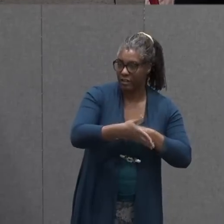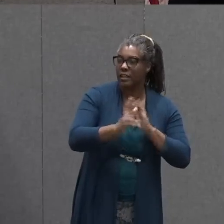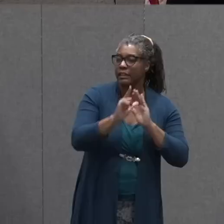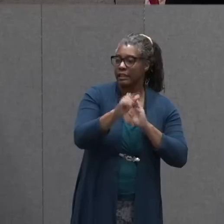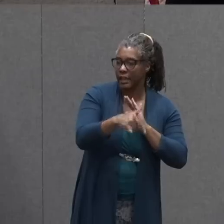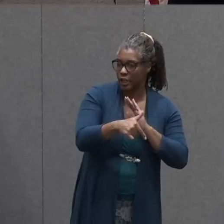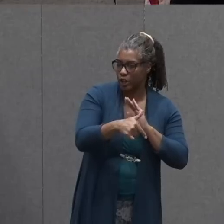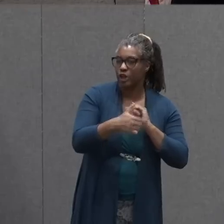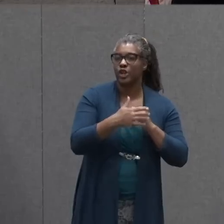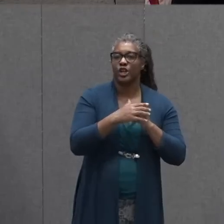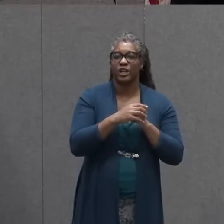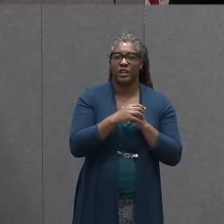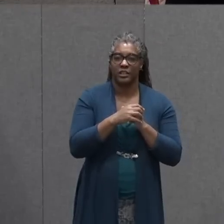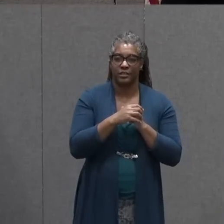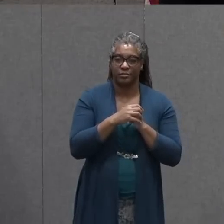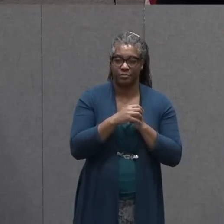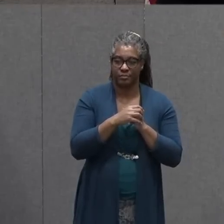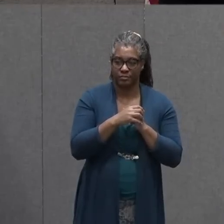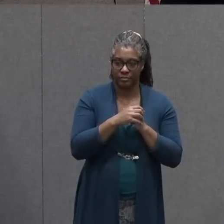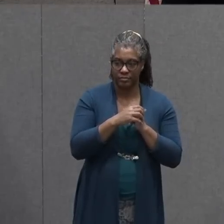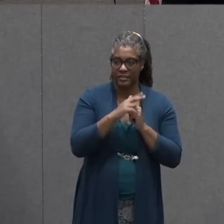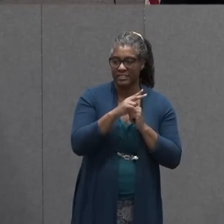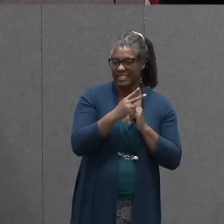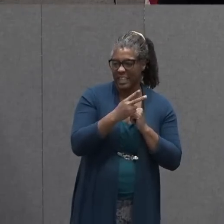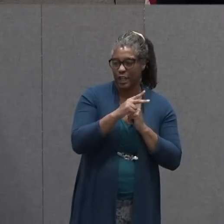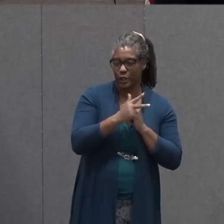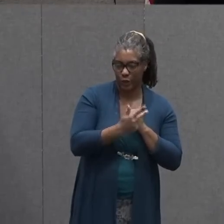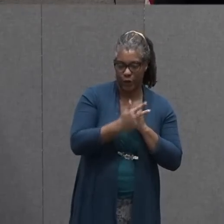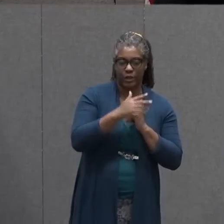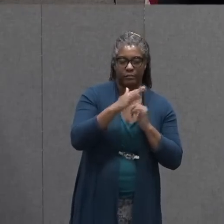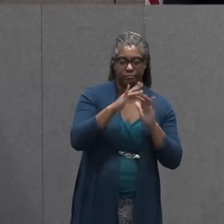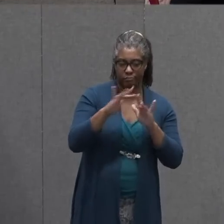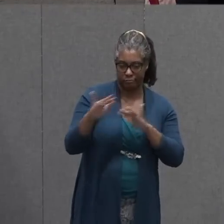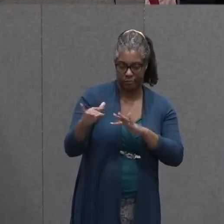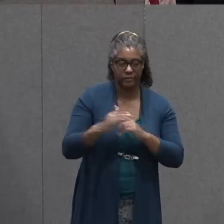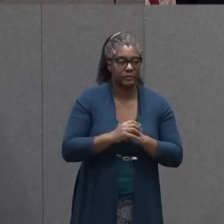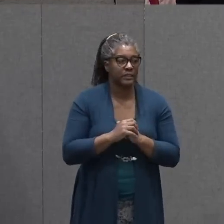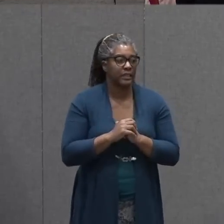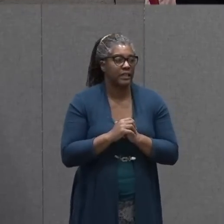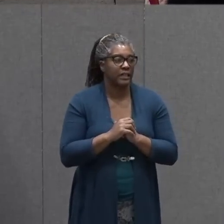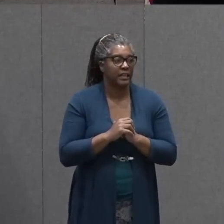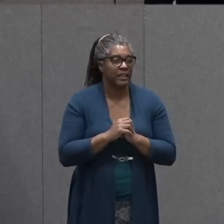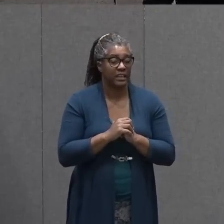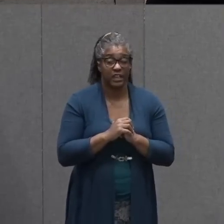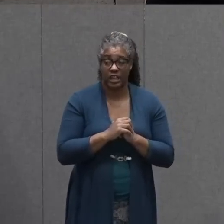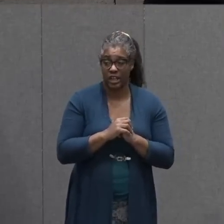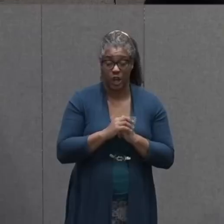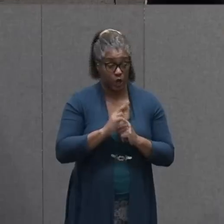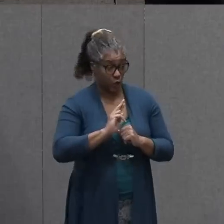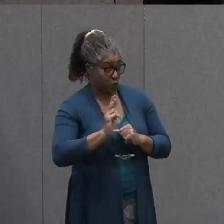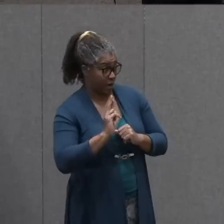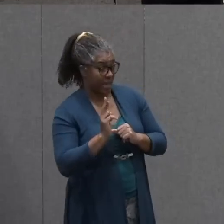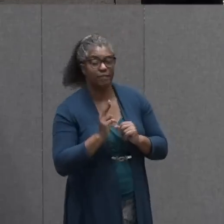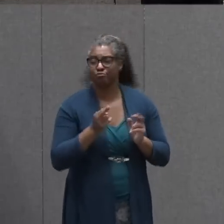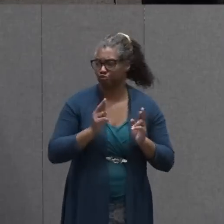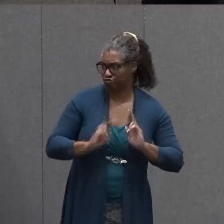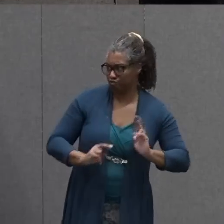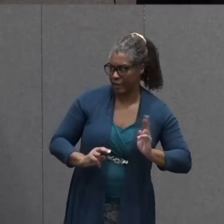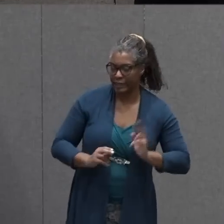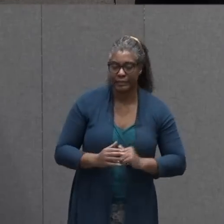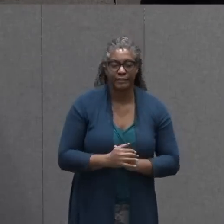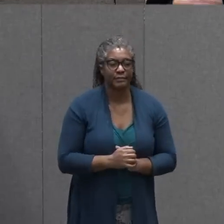while twice, That's but okay. I liked it. It looks perfect. Okay, thanks. Let's do this. All right. Help Are you me ready? So make- I put down the